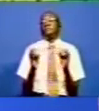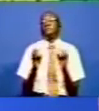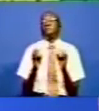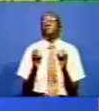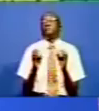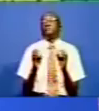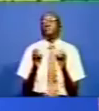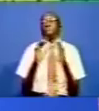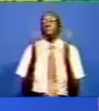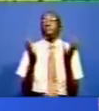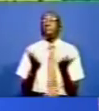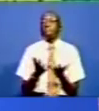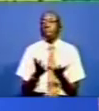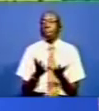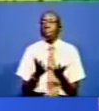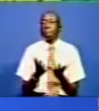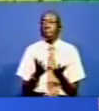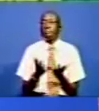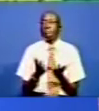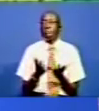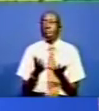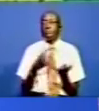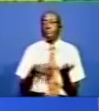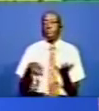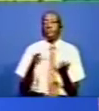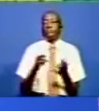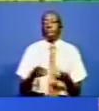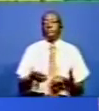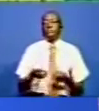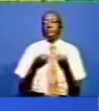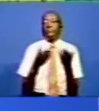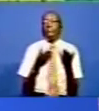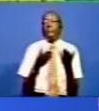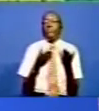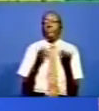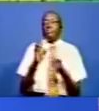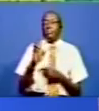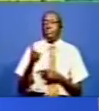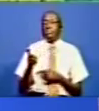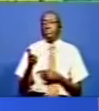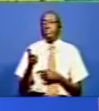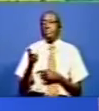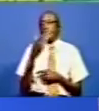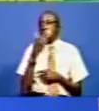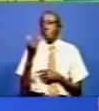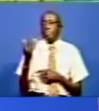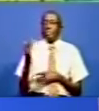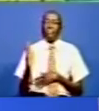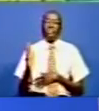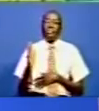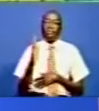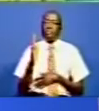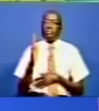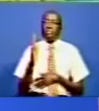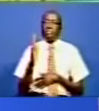no holds barred world. We are not delivering when the executive's policy for bettering security by